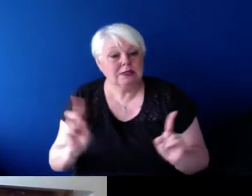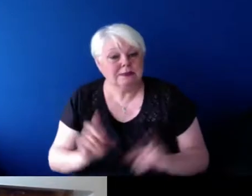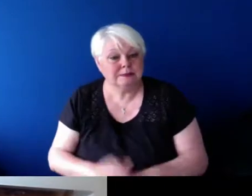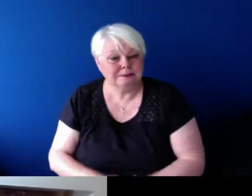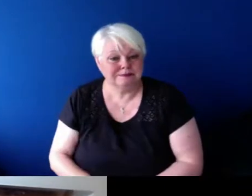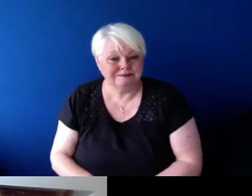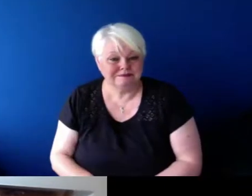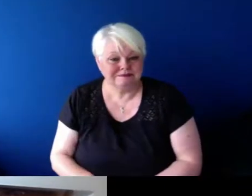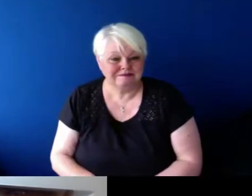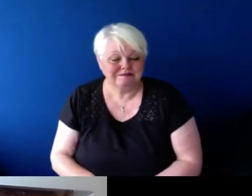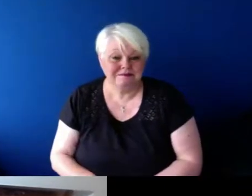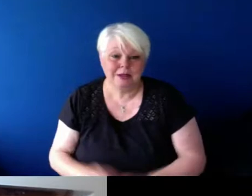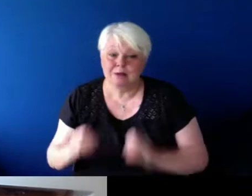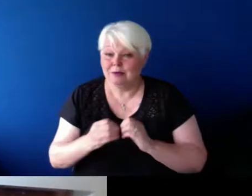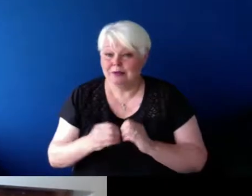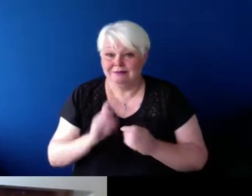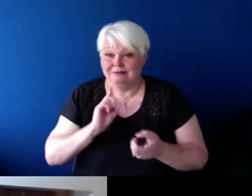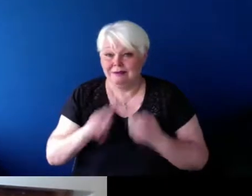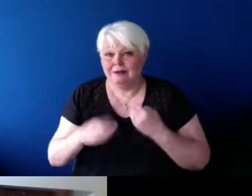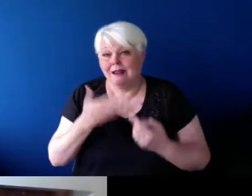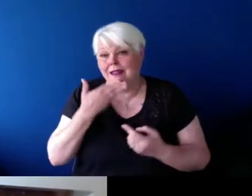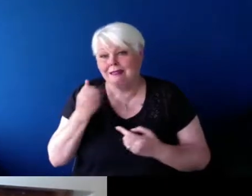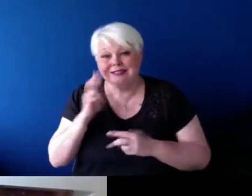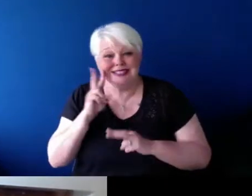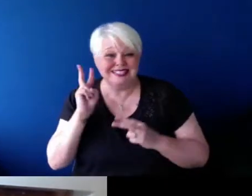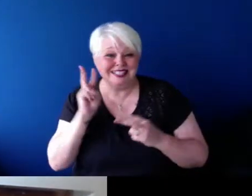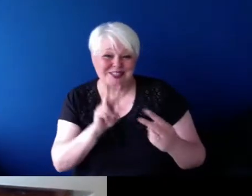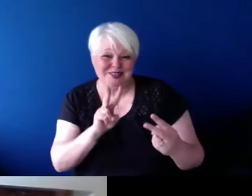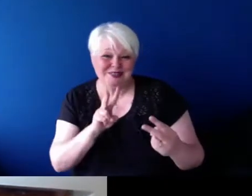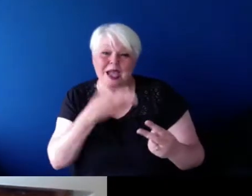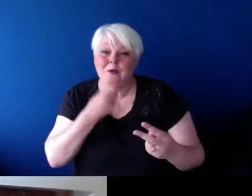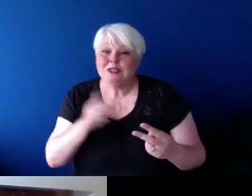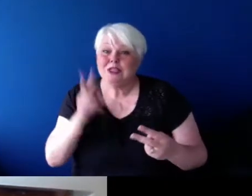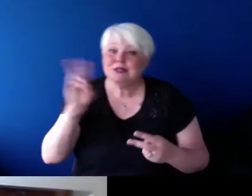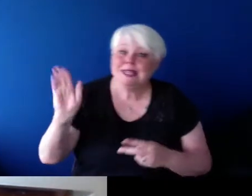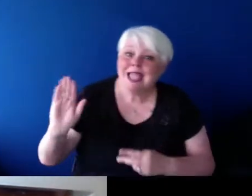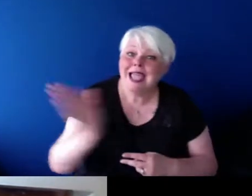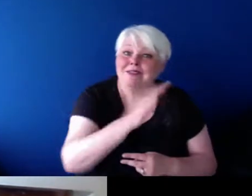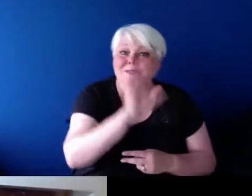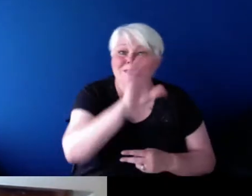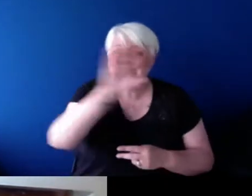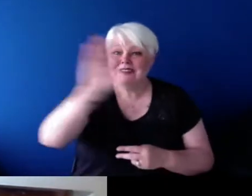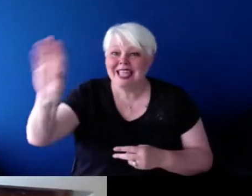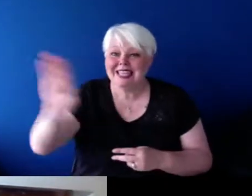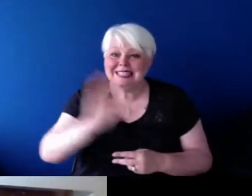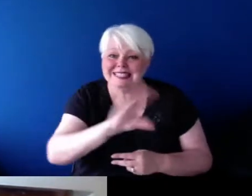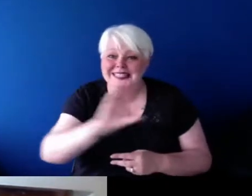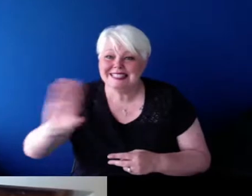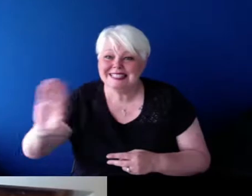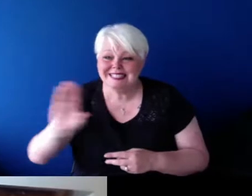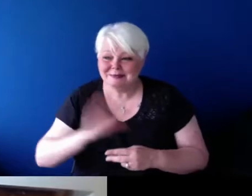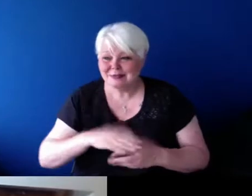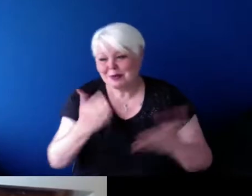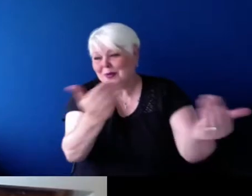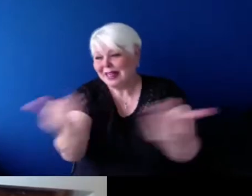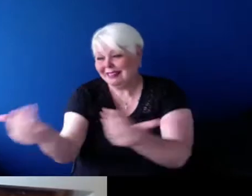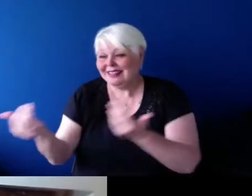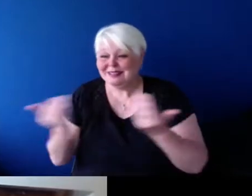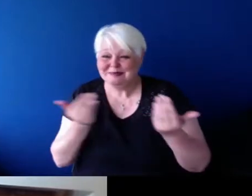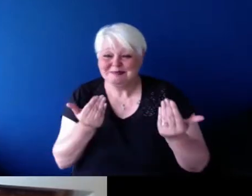Yeah, thanks, Kieran. First of all, to say it's just lovely to see you, and I wish I could see everybody's faces on the screen, but welcome to everybody, and it's really